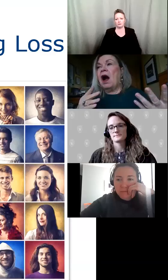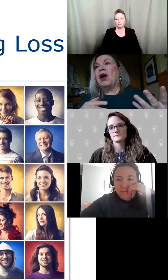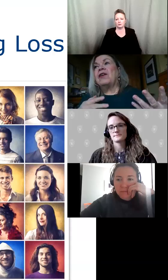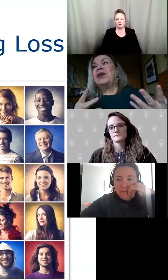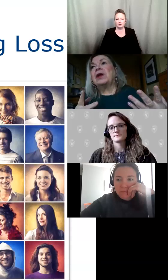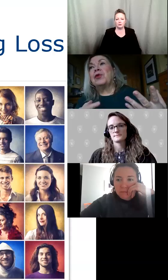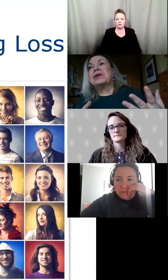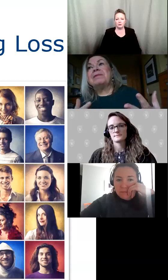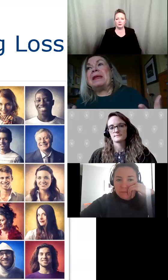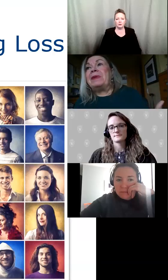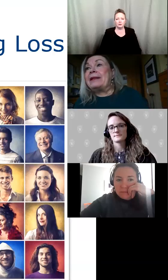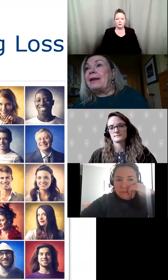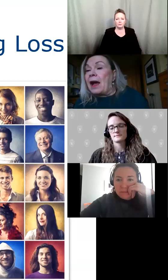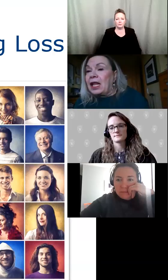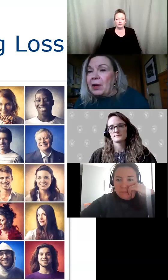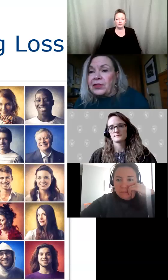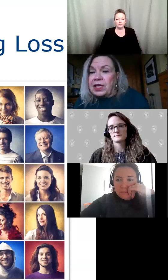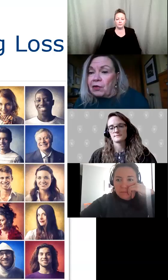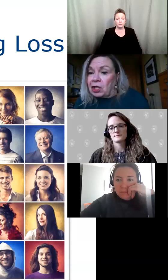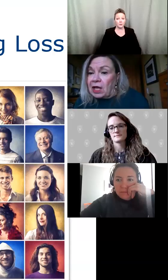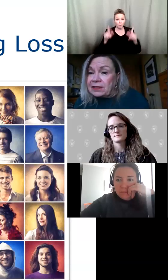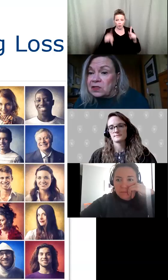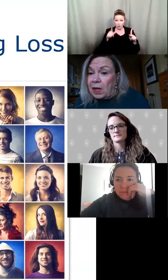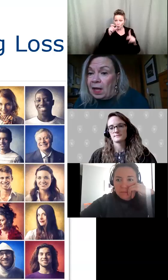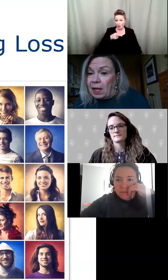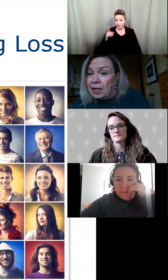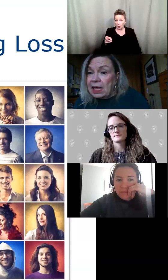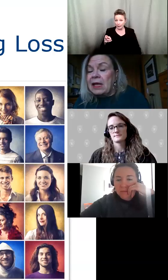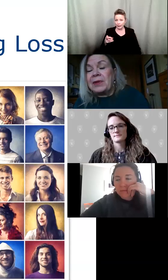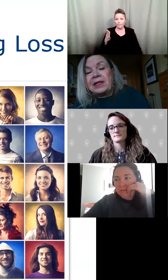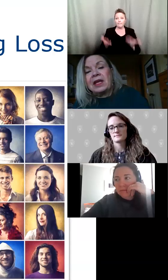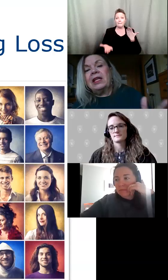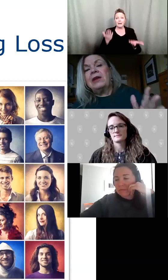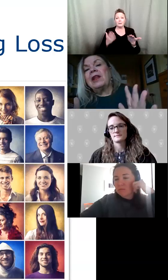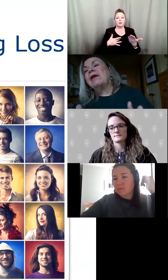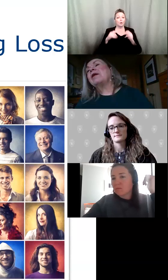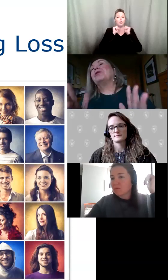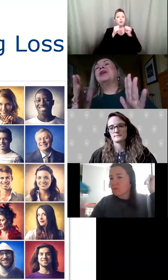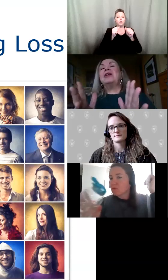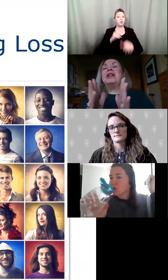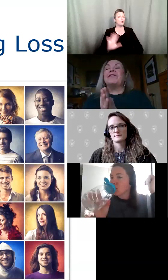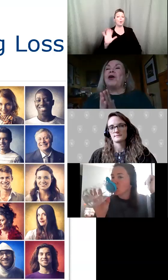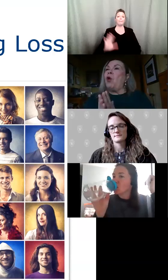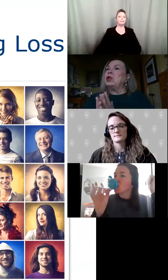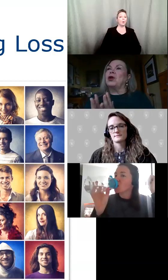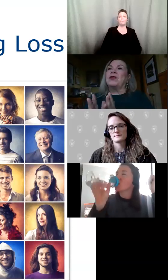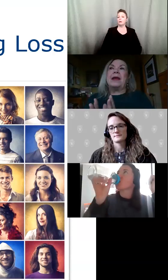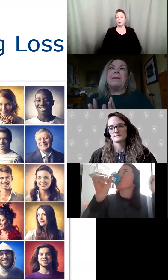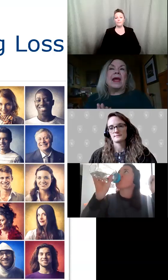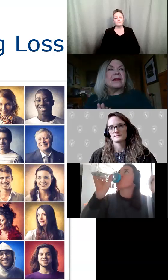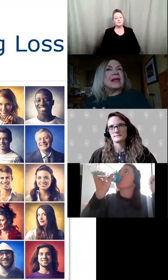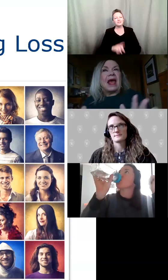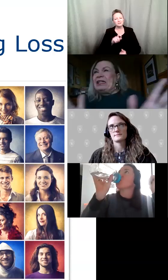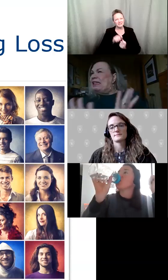a hard of hearing person may be in denial about their hearing loss as well particularly particularly if they're older